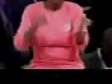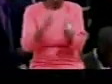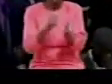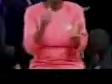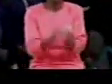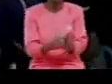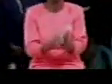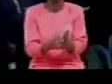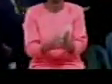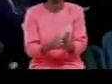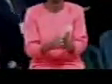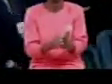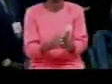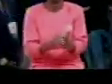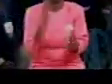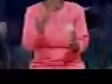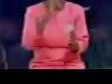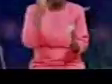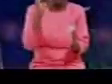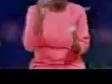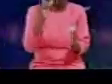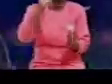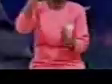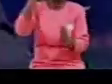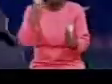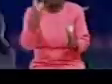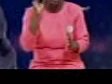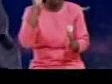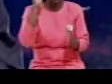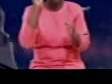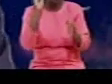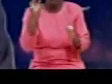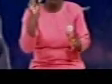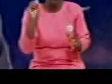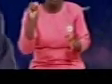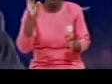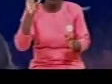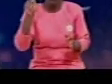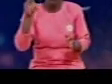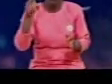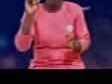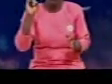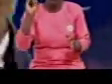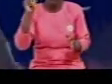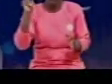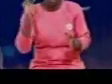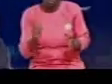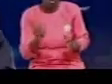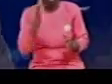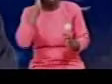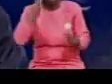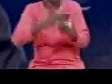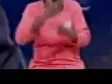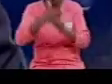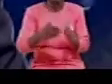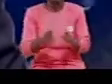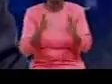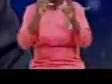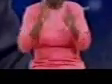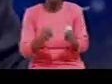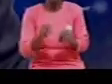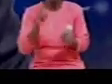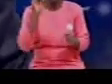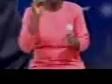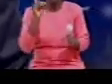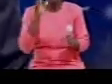Open your mouth and tell the Lord. No doctrine will compete with the doctrine of truth. No doctrine will compete with the doctrine of holiness. No doctrine will compete with the